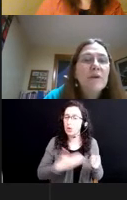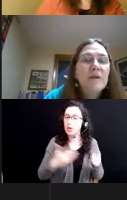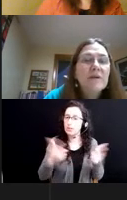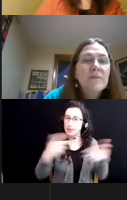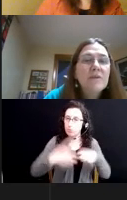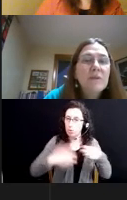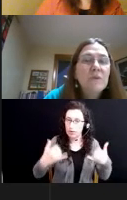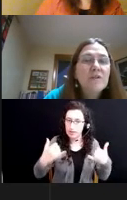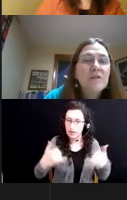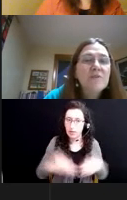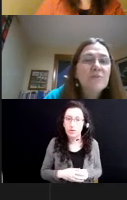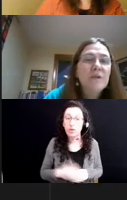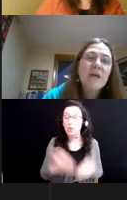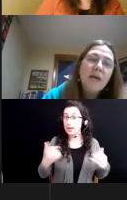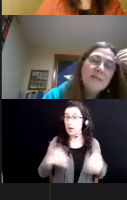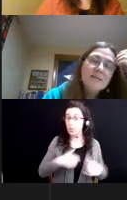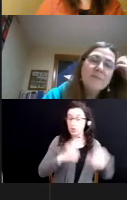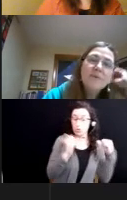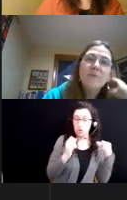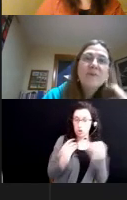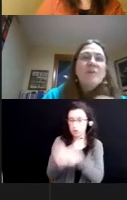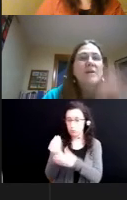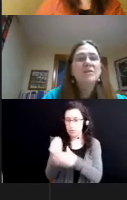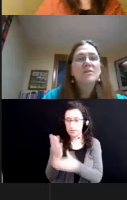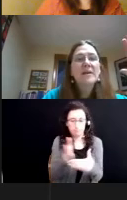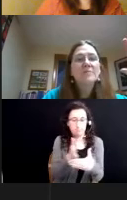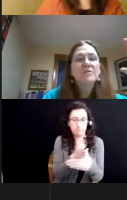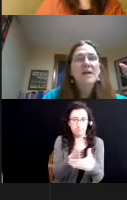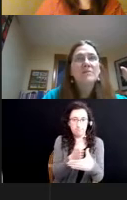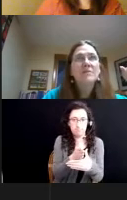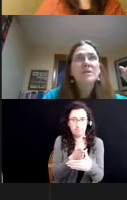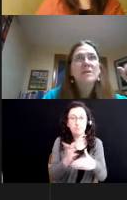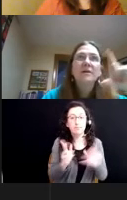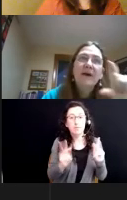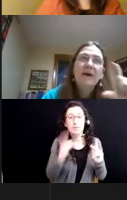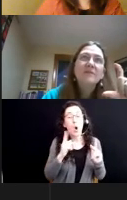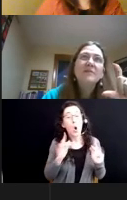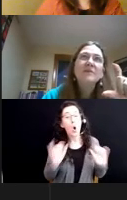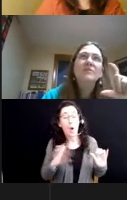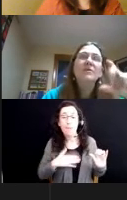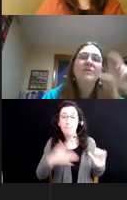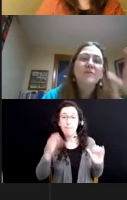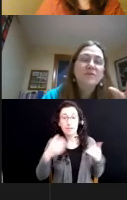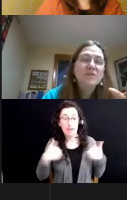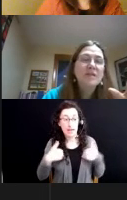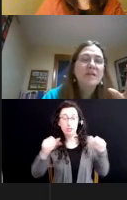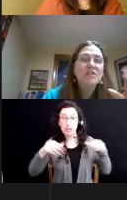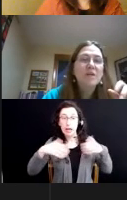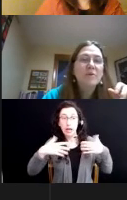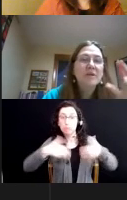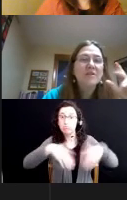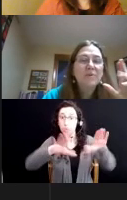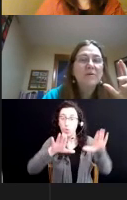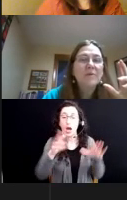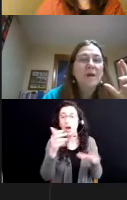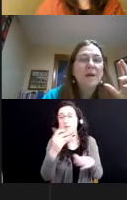now. We're here between winter and spring. And some people, you might think, well, I can turn my animals out if I have a little bit of growth, a few sunny days in